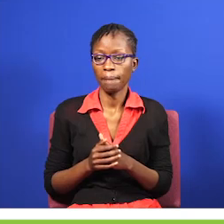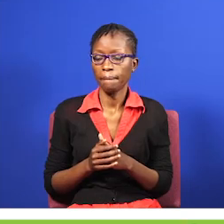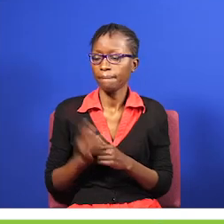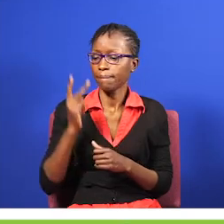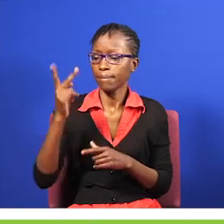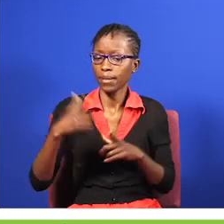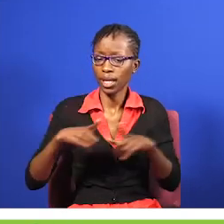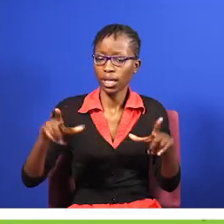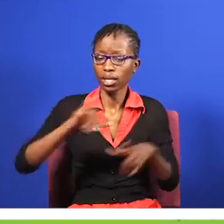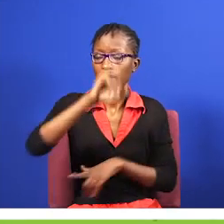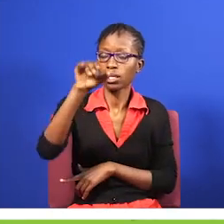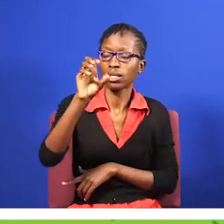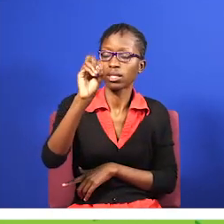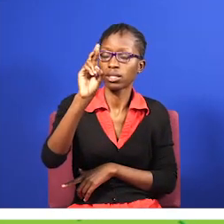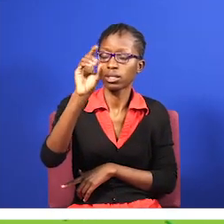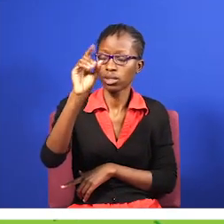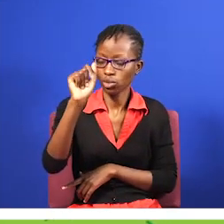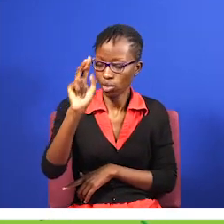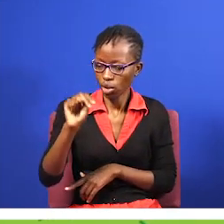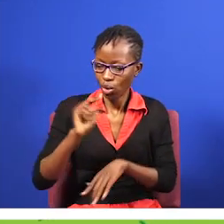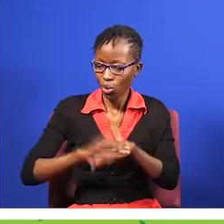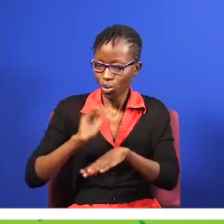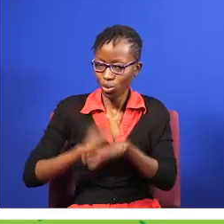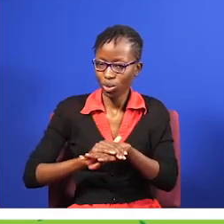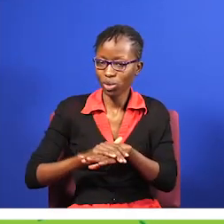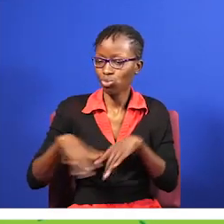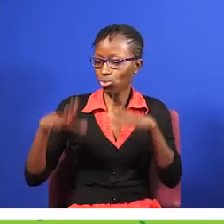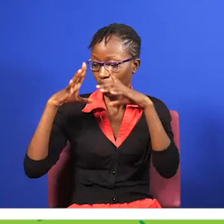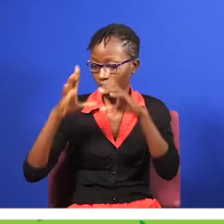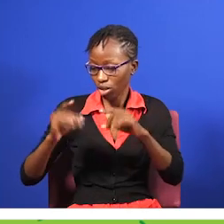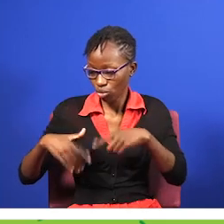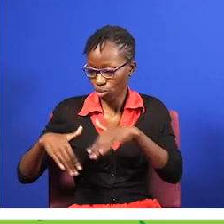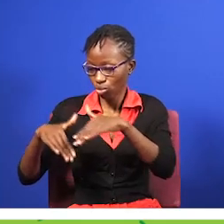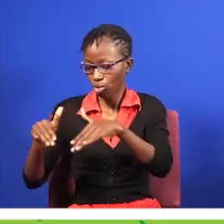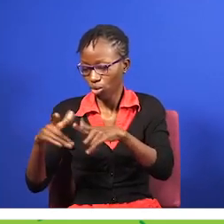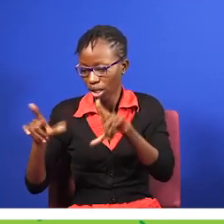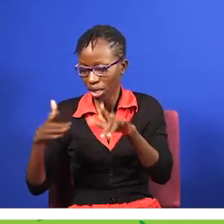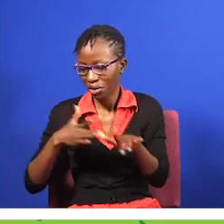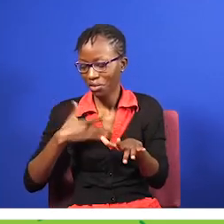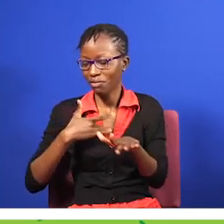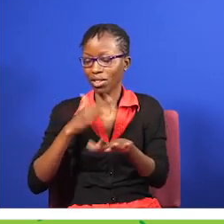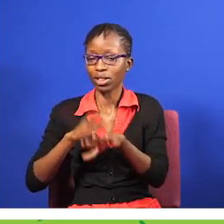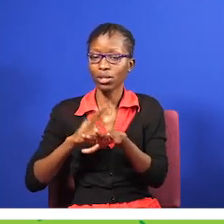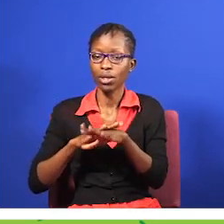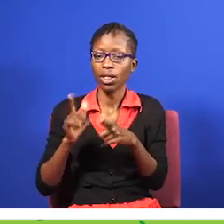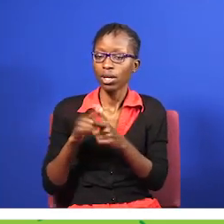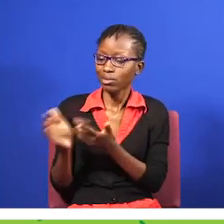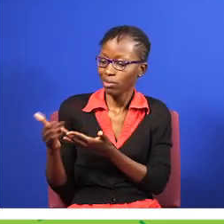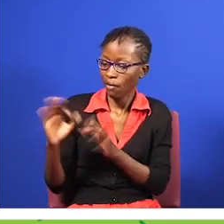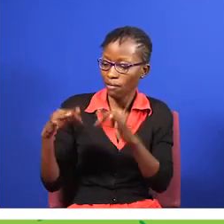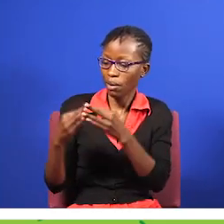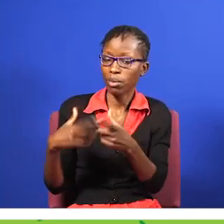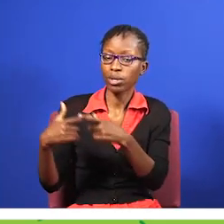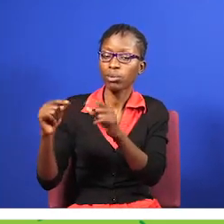He saw that the land of Jordan was well taken care of, so Lot chose to go the way that looked better to him. He took his family